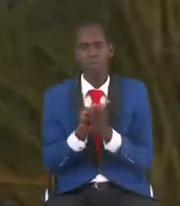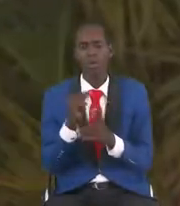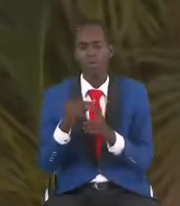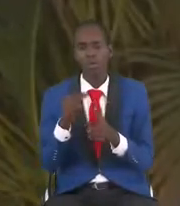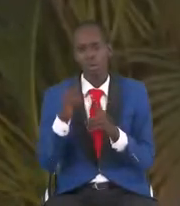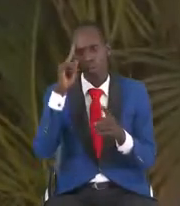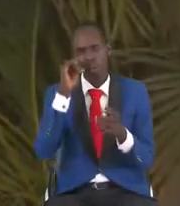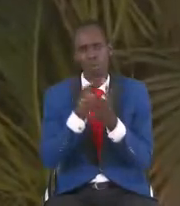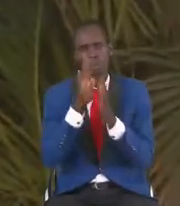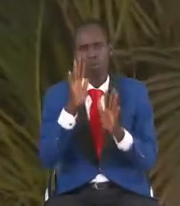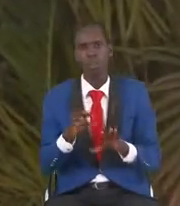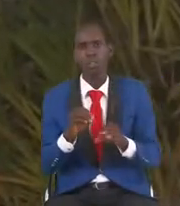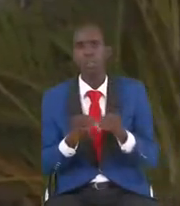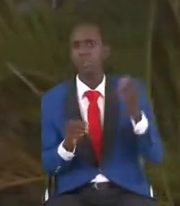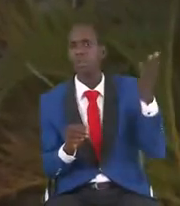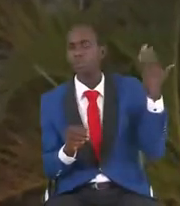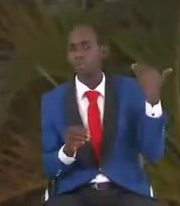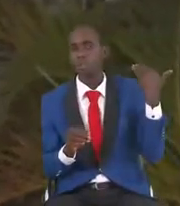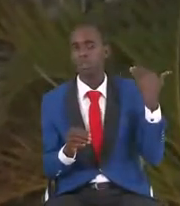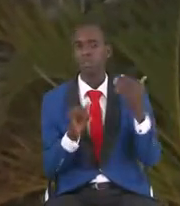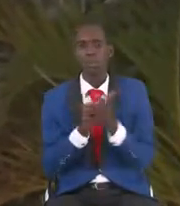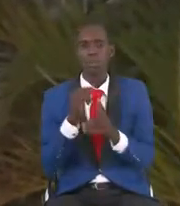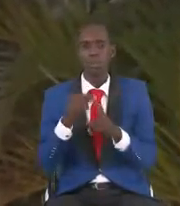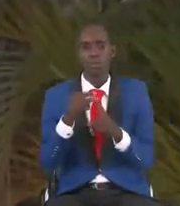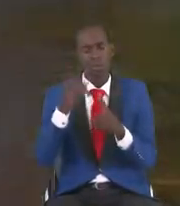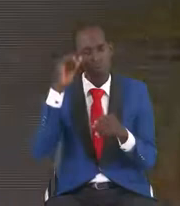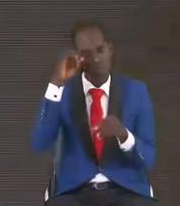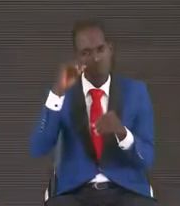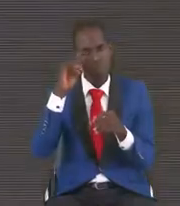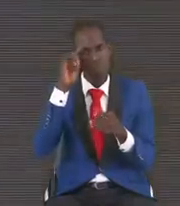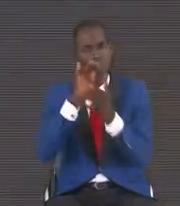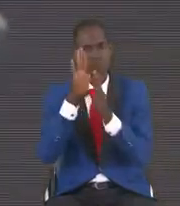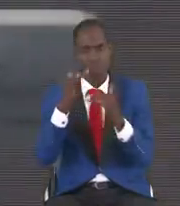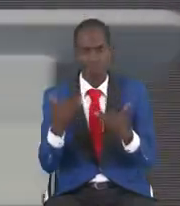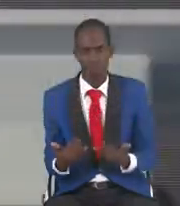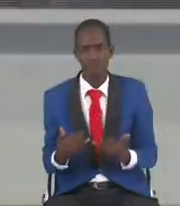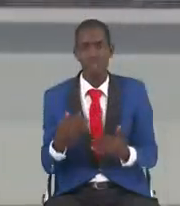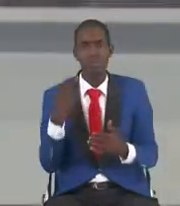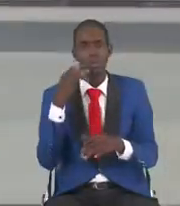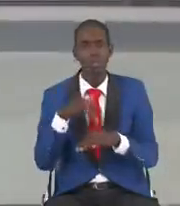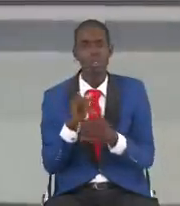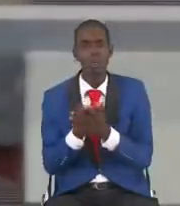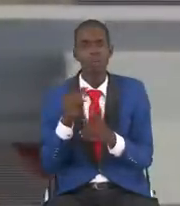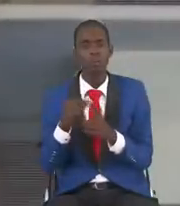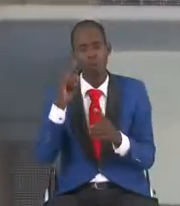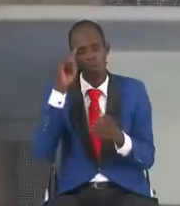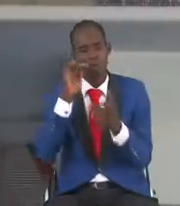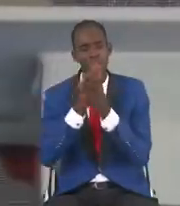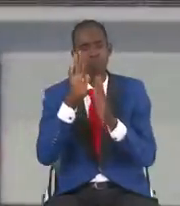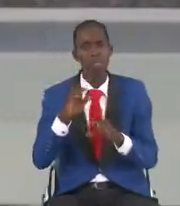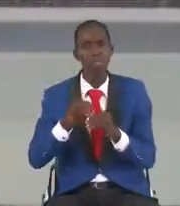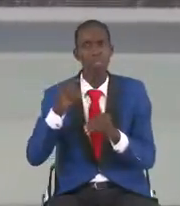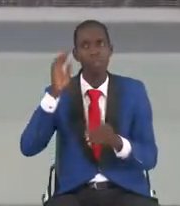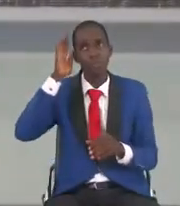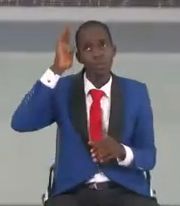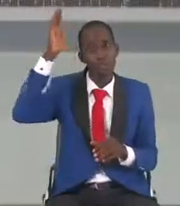the past. Look at that word deliver in the present. Look at that word deliver in the future. All through